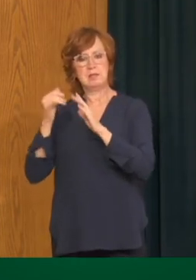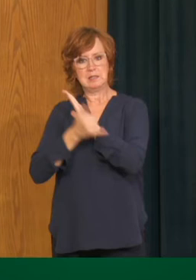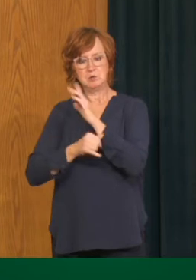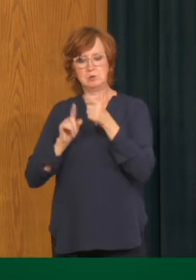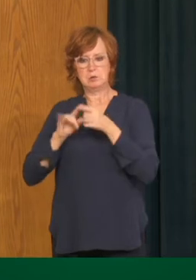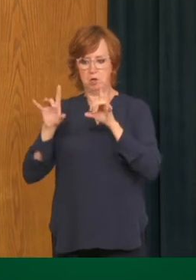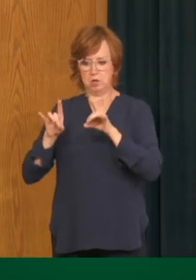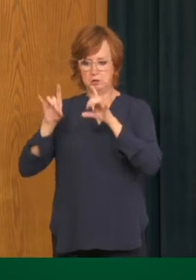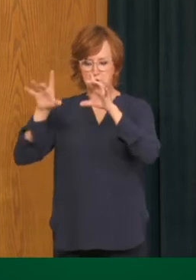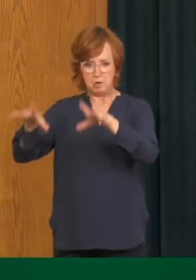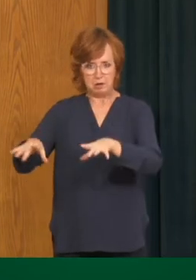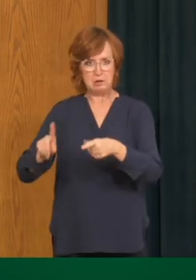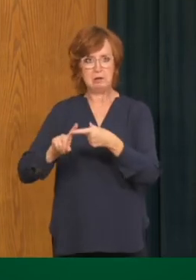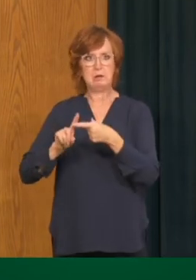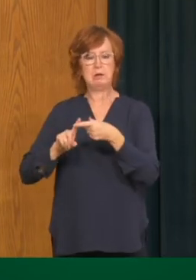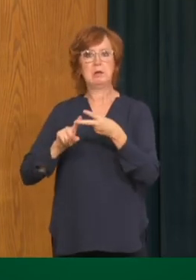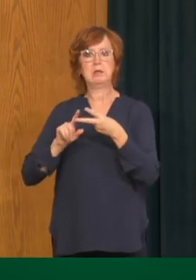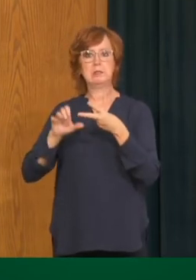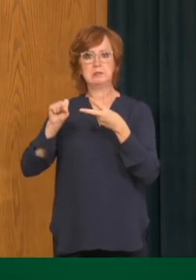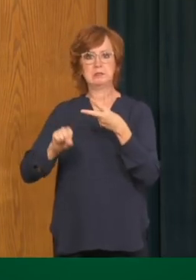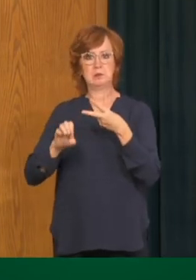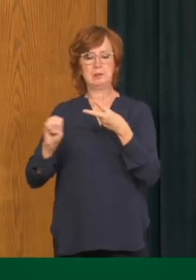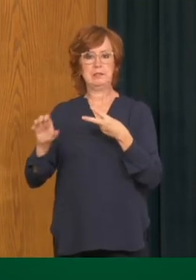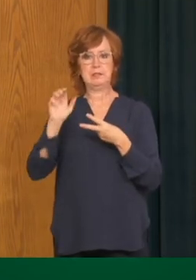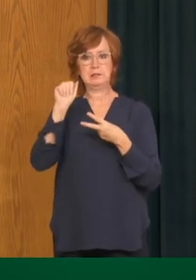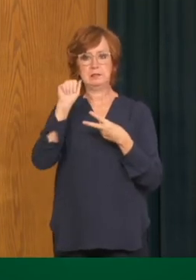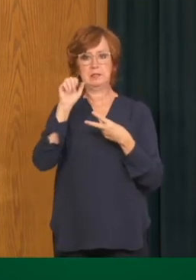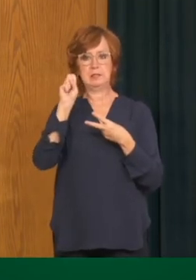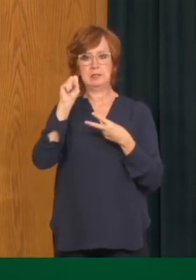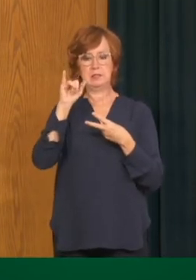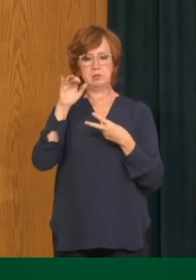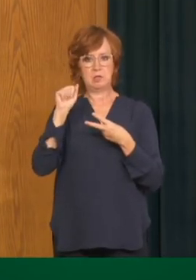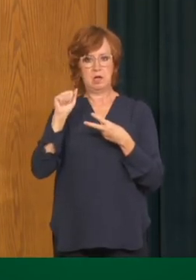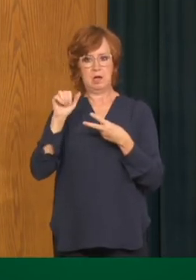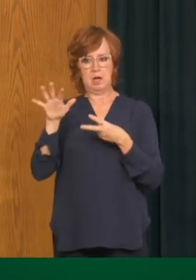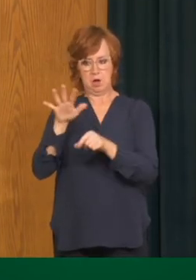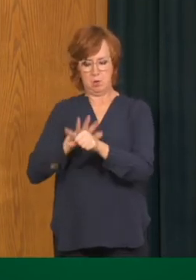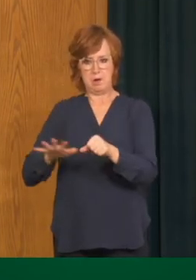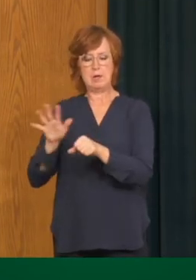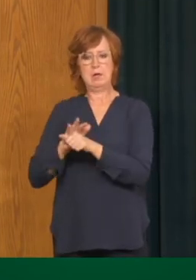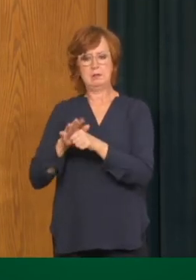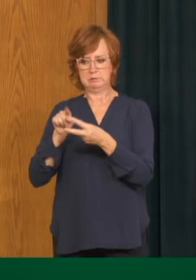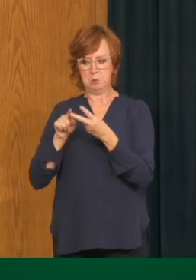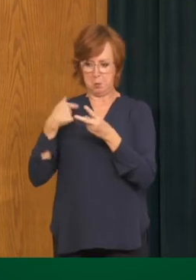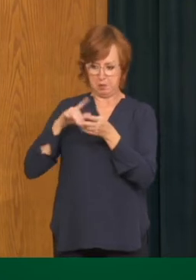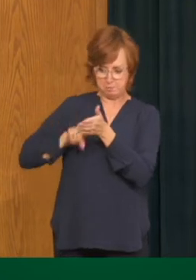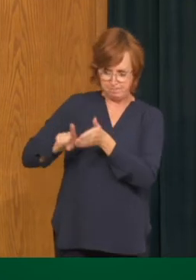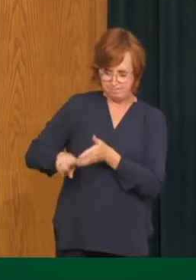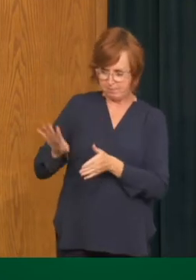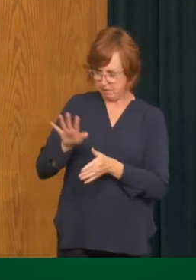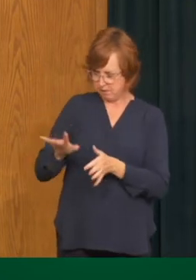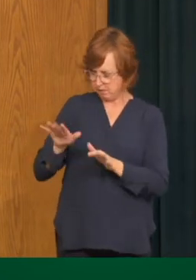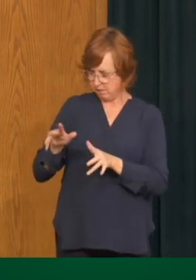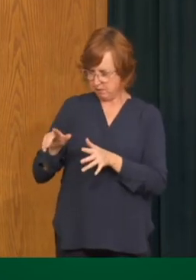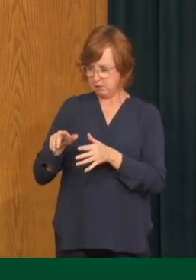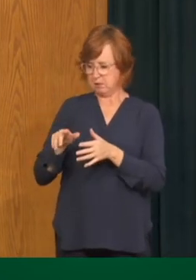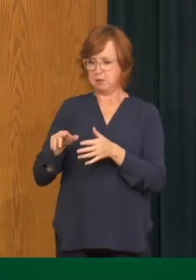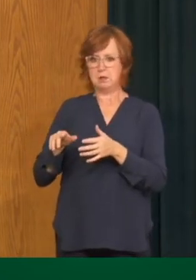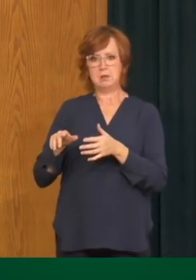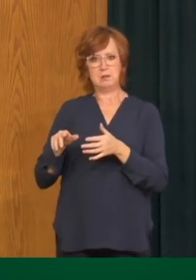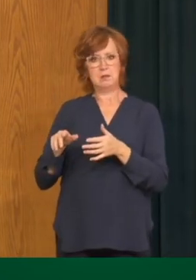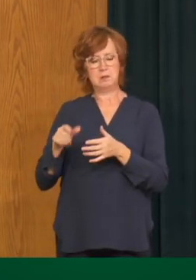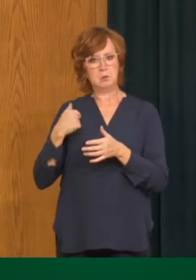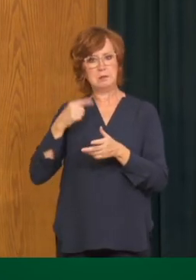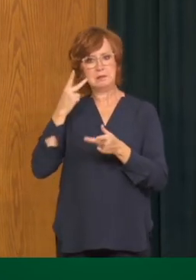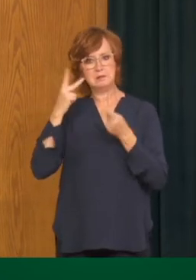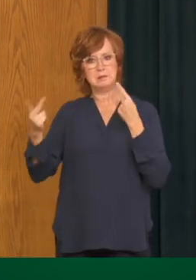Southeast Asia. And again, it is not just how schools open and remain open, it is also contingent upon